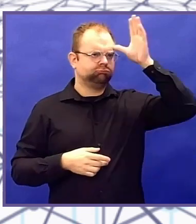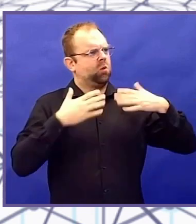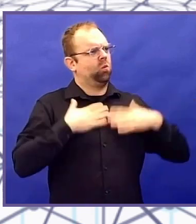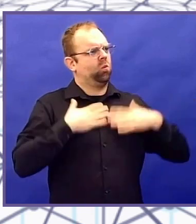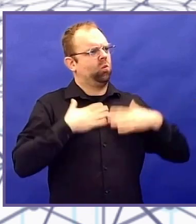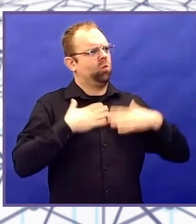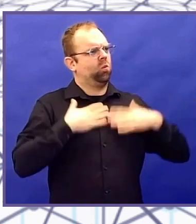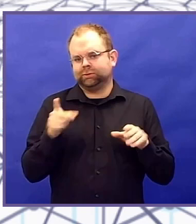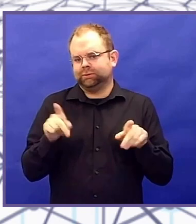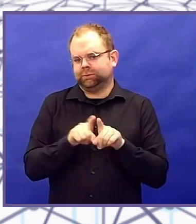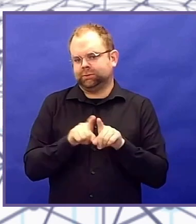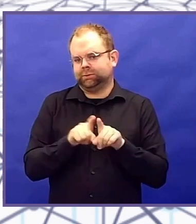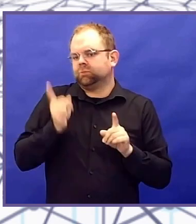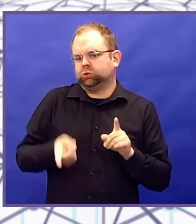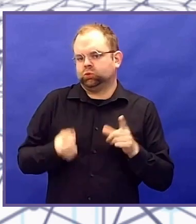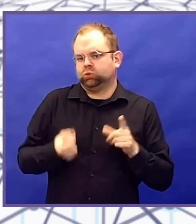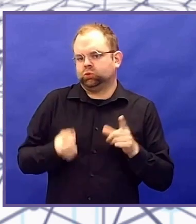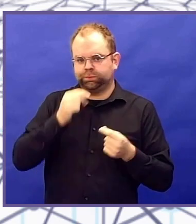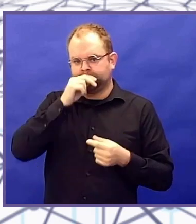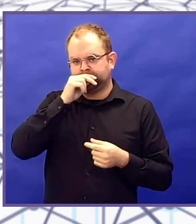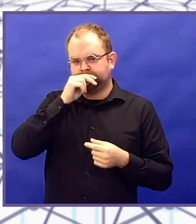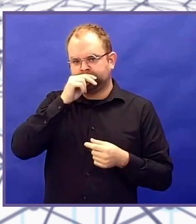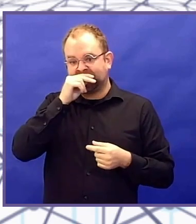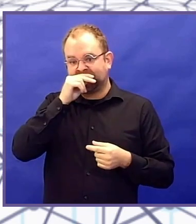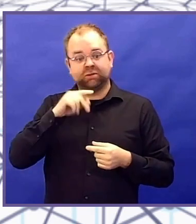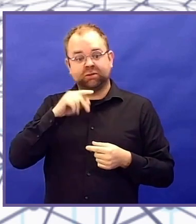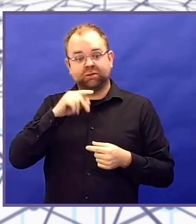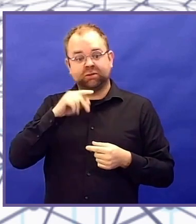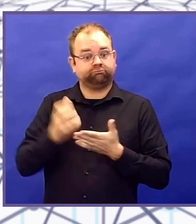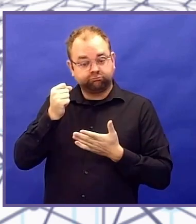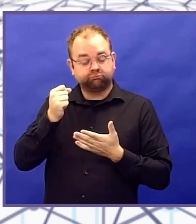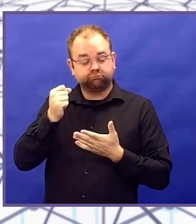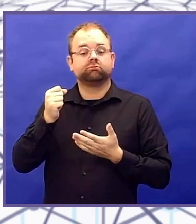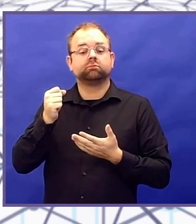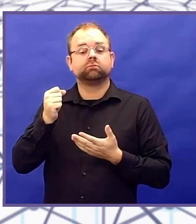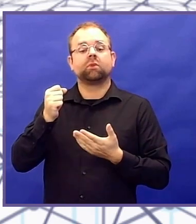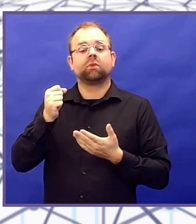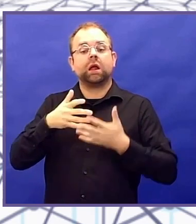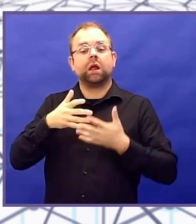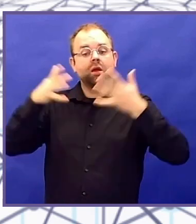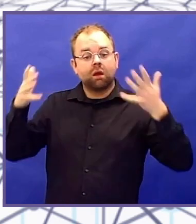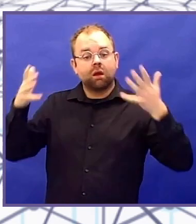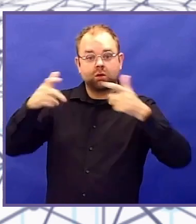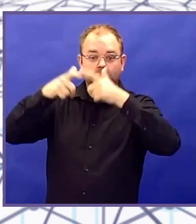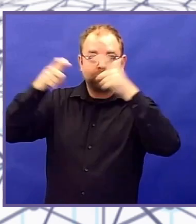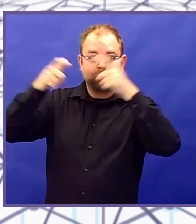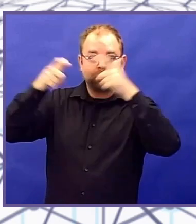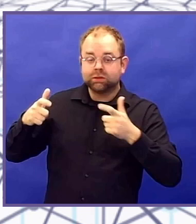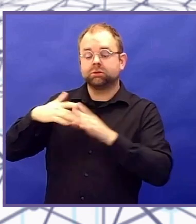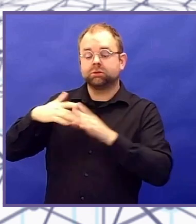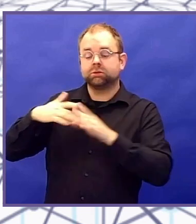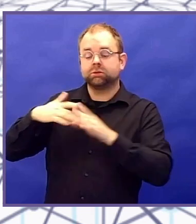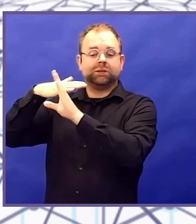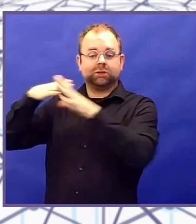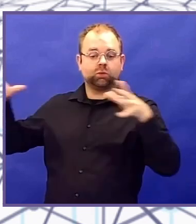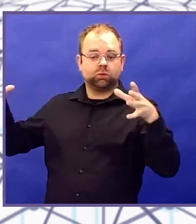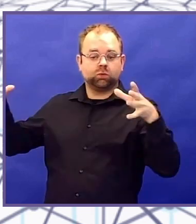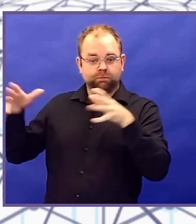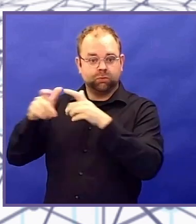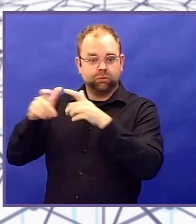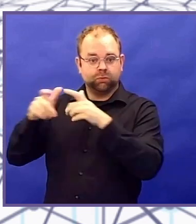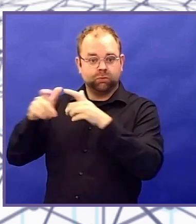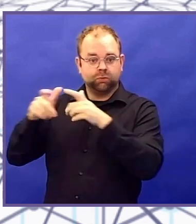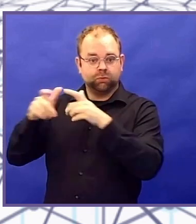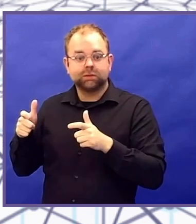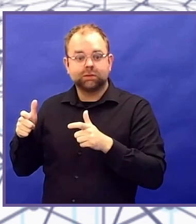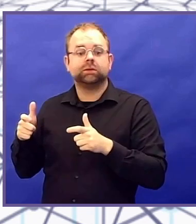of its competitors, everybody else is going to go and emulate them. And that's how you get change